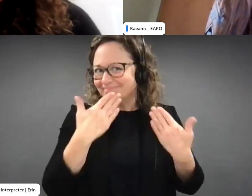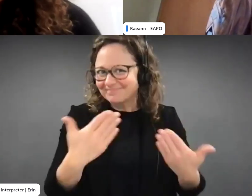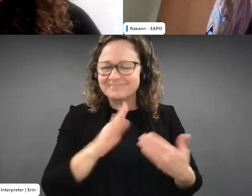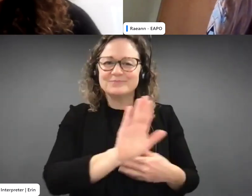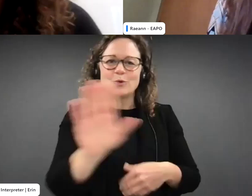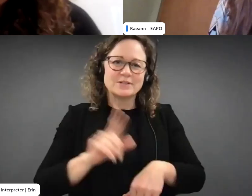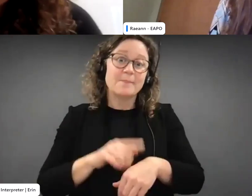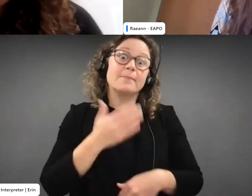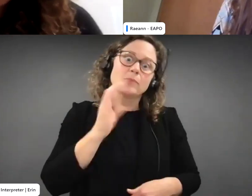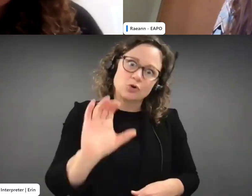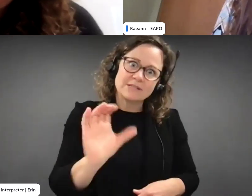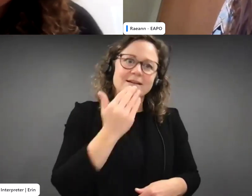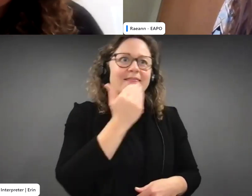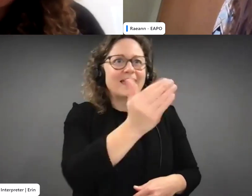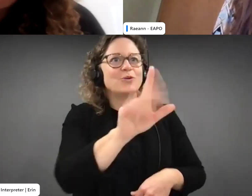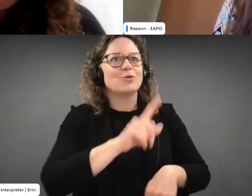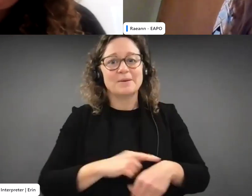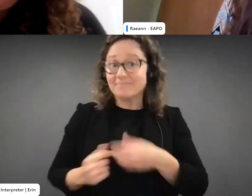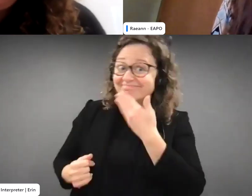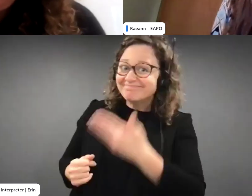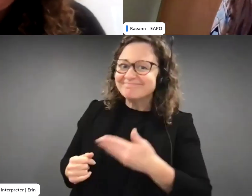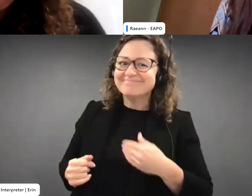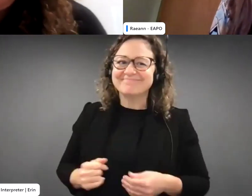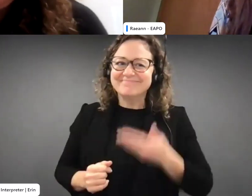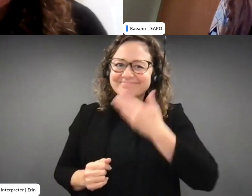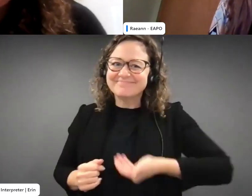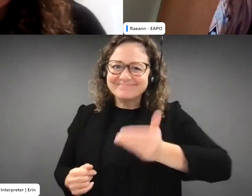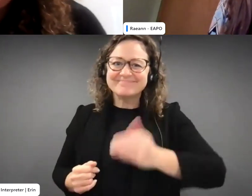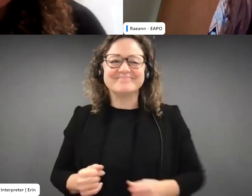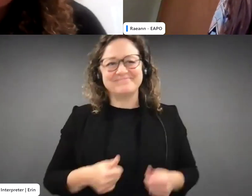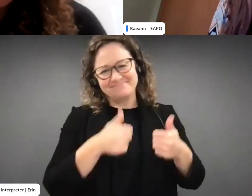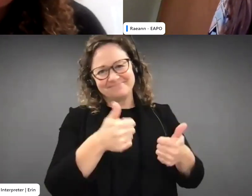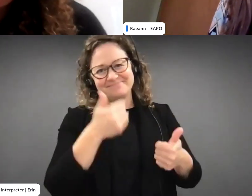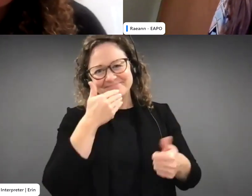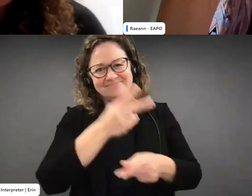Christina, for taking Thank you. out of your Thanks for busy having me. schedule to volunteer for this. Thank you. Take Thanks, care. everyone.